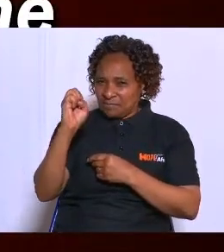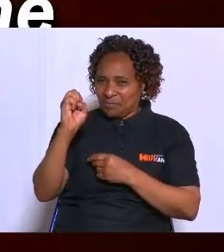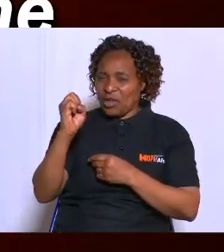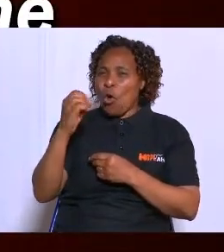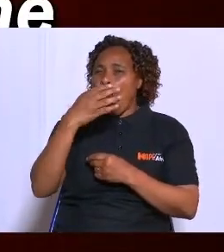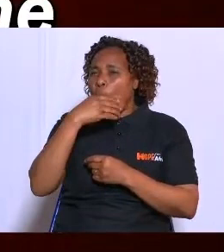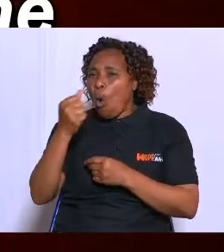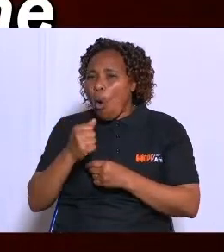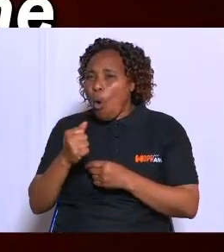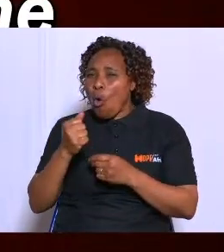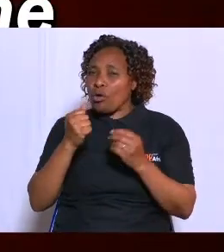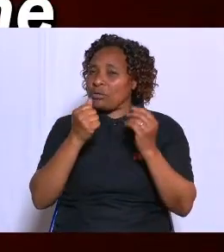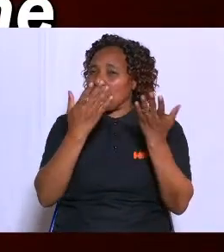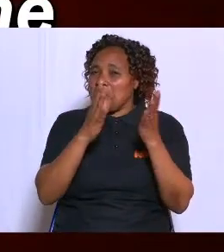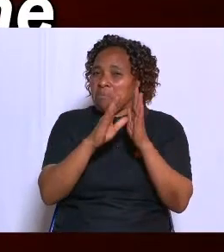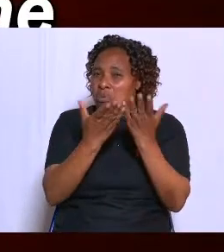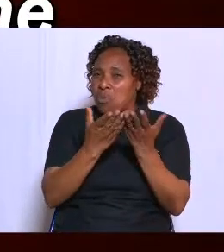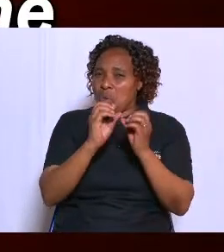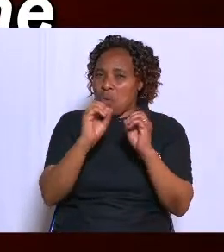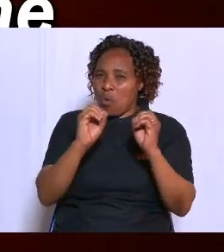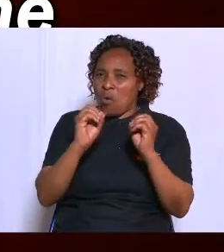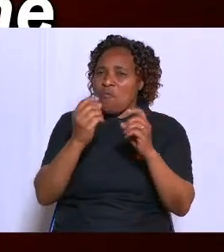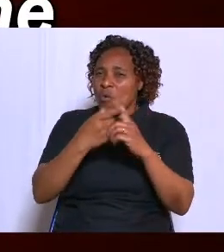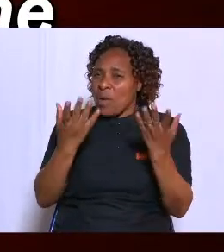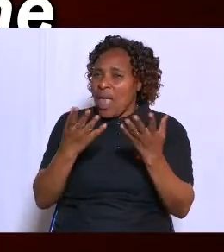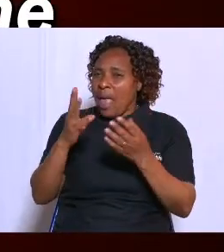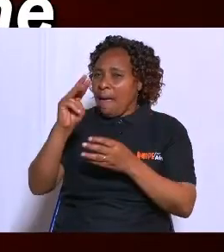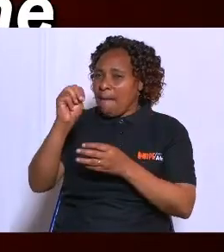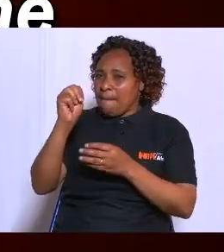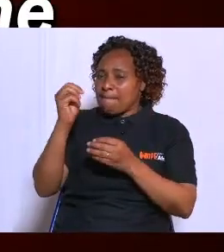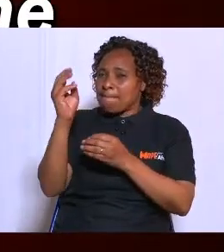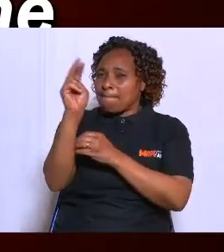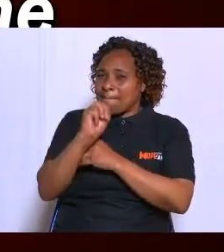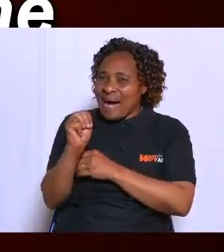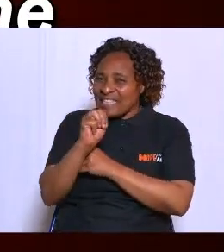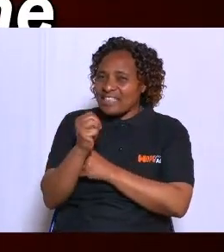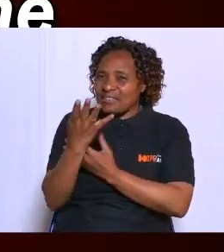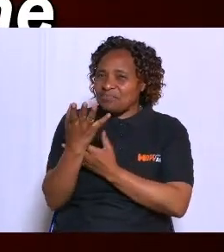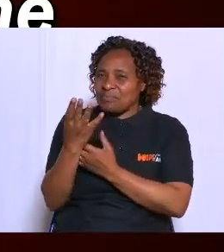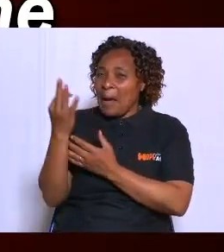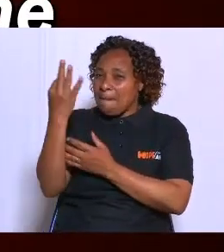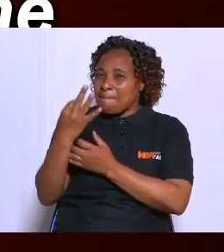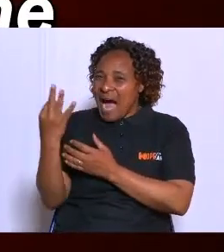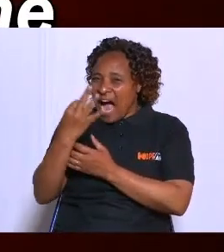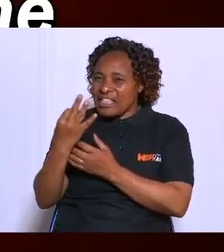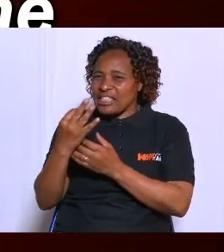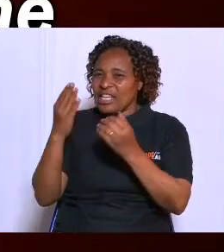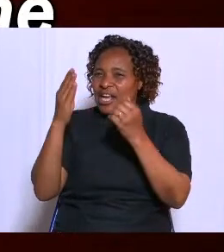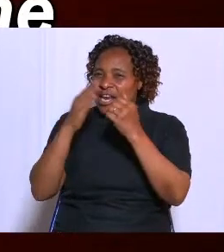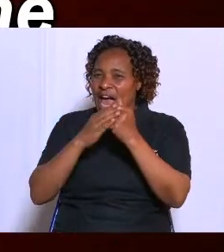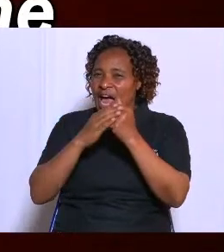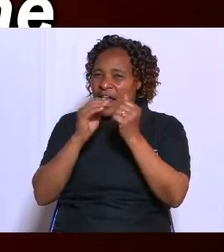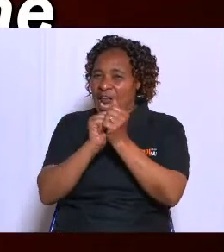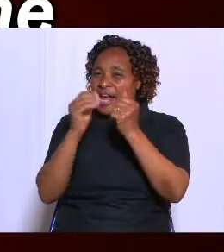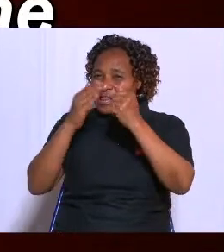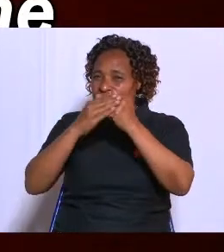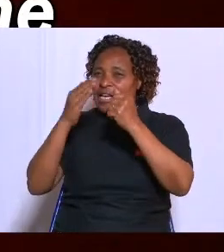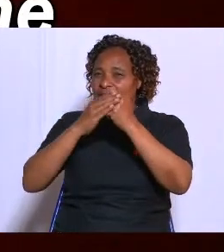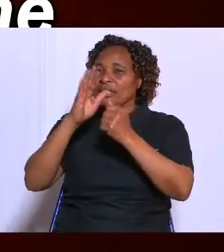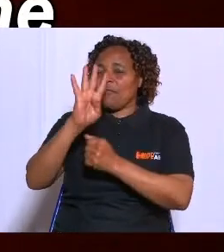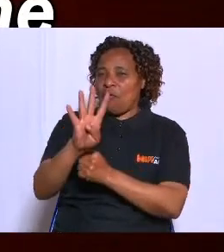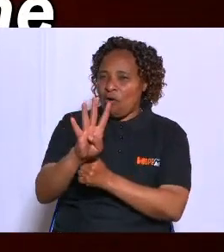reference this is from March 1994. listen to what our Catholic friends say the